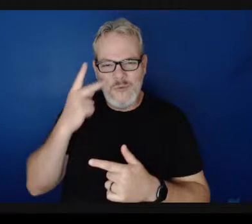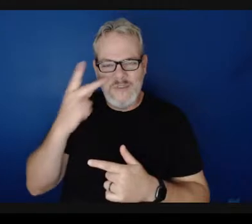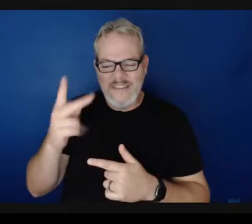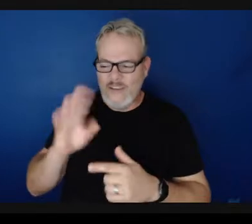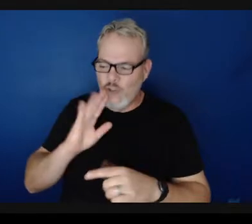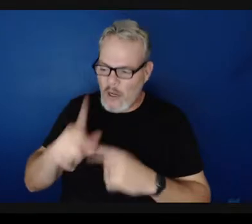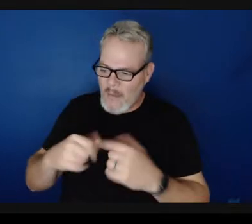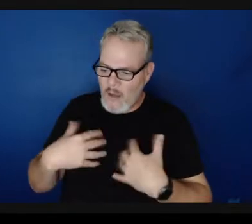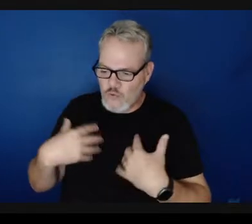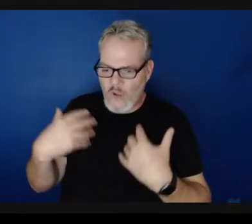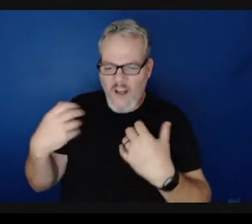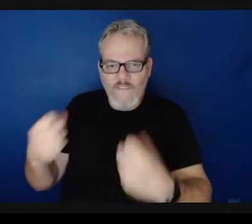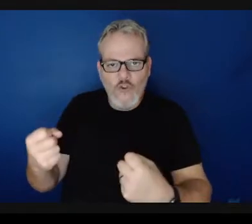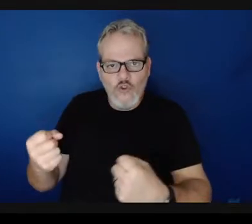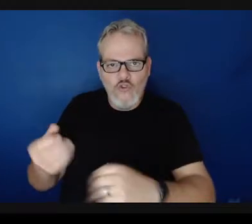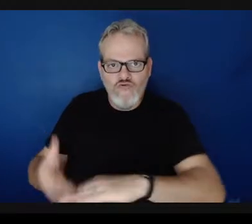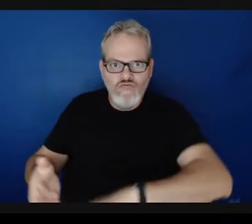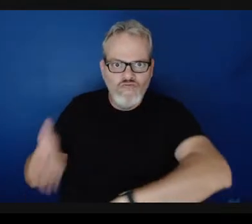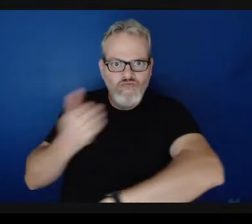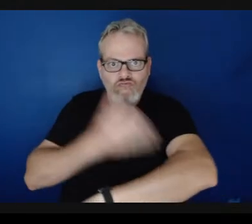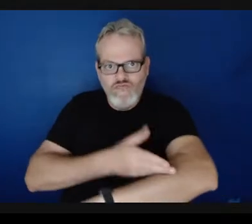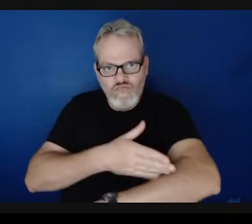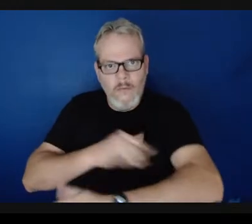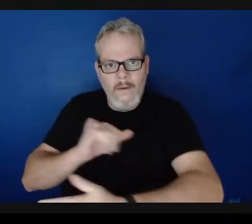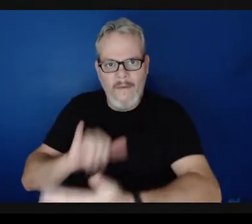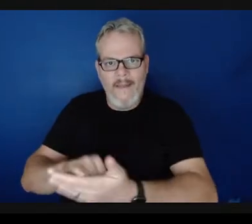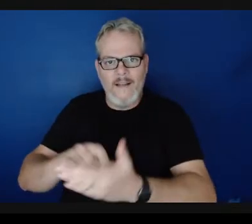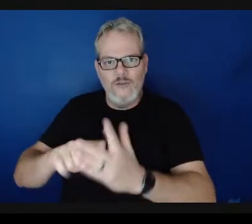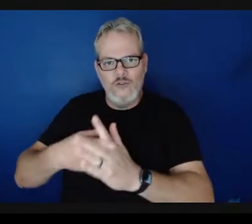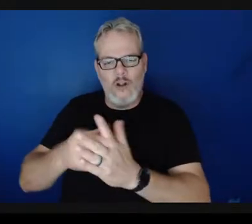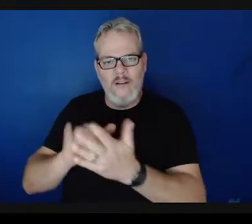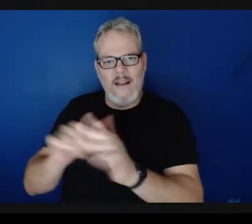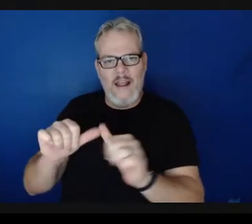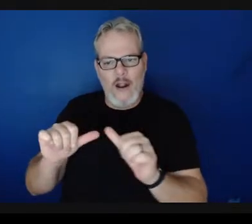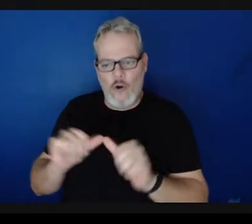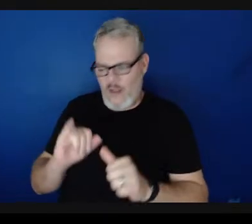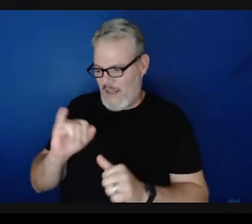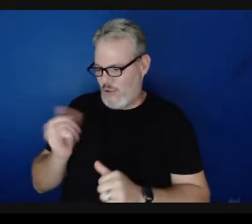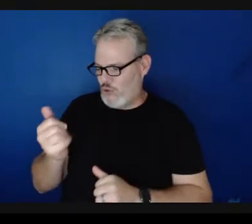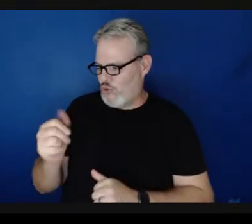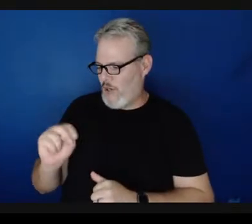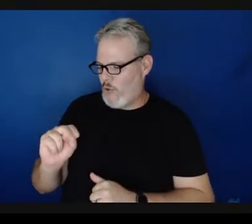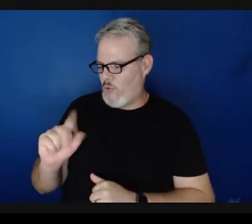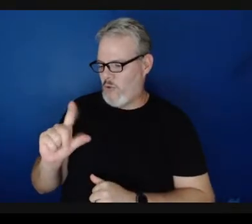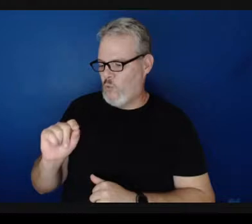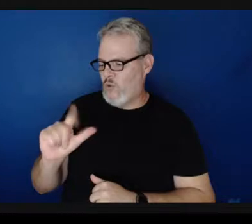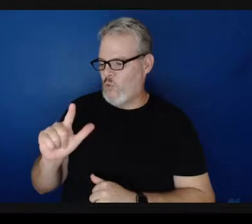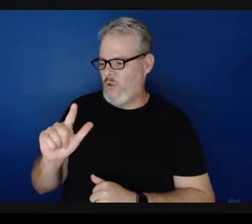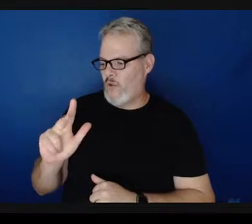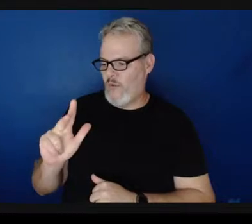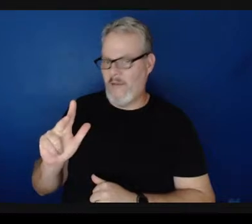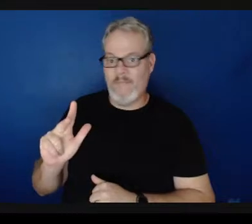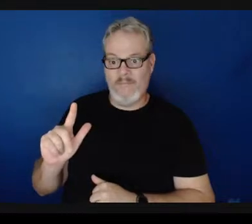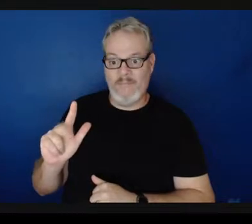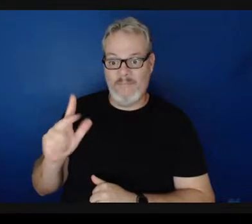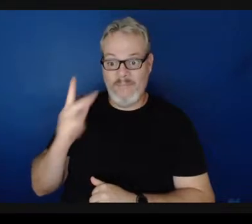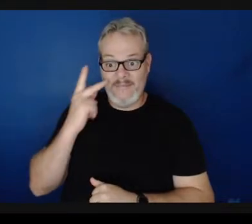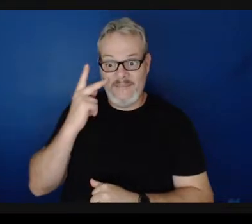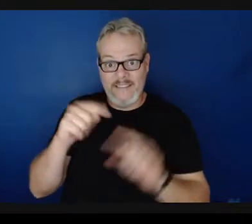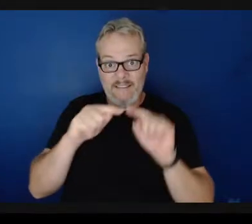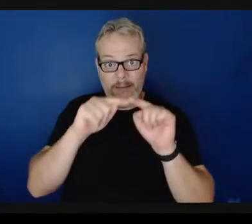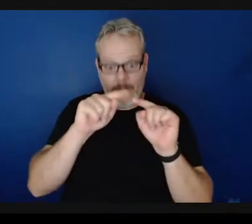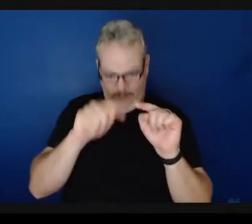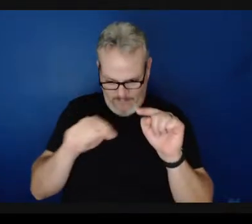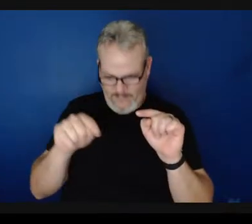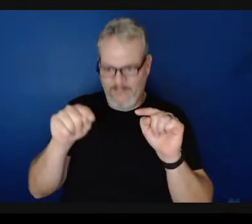and reignite our eruption in Kilauea that had stopped in response to Mauna Loa in January 2023. So there's a little dip right there. All